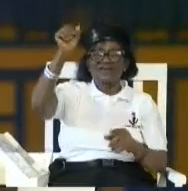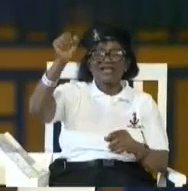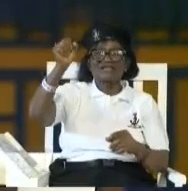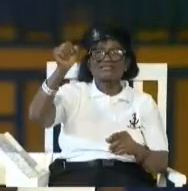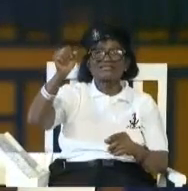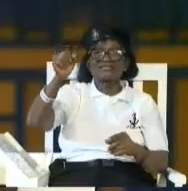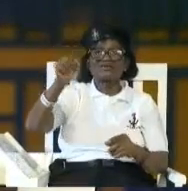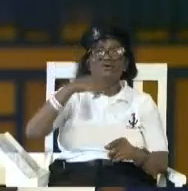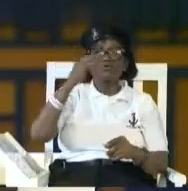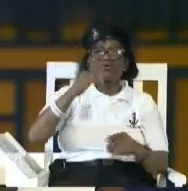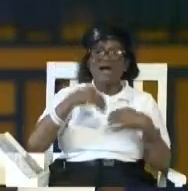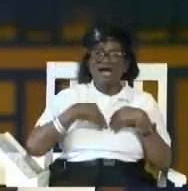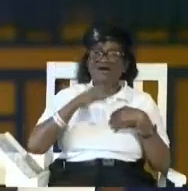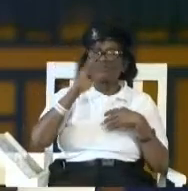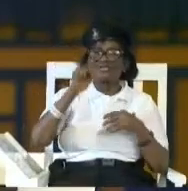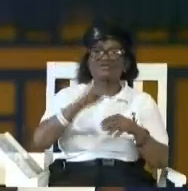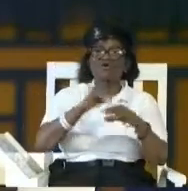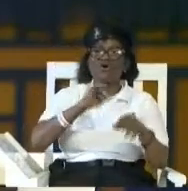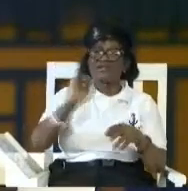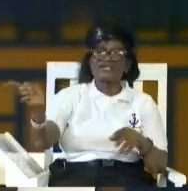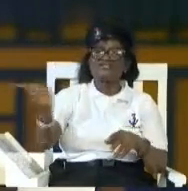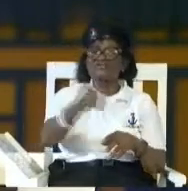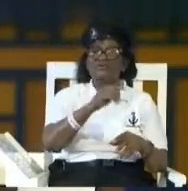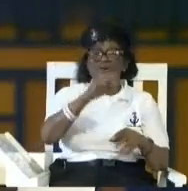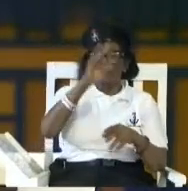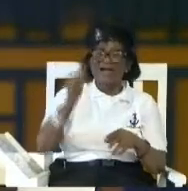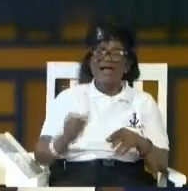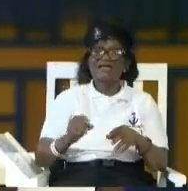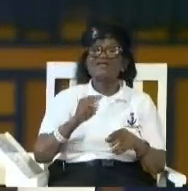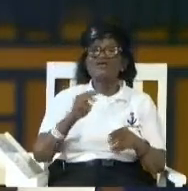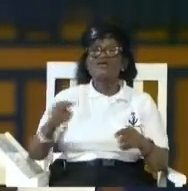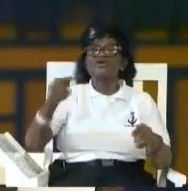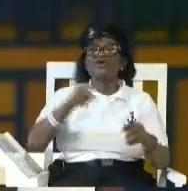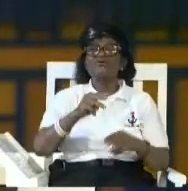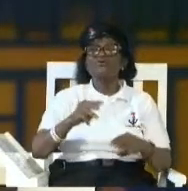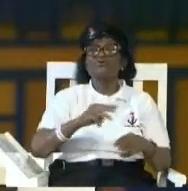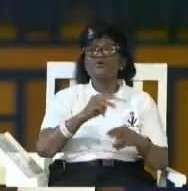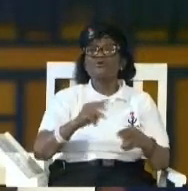who have been calling you by worldly names,